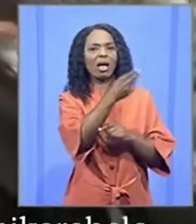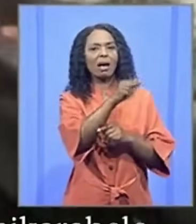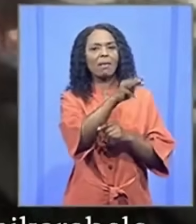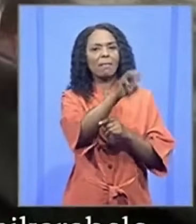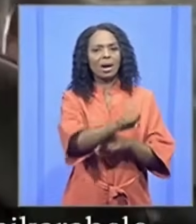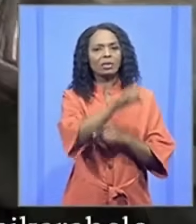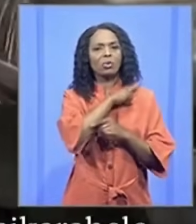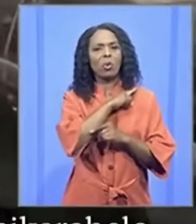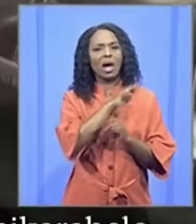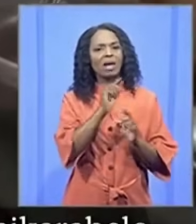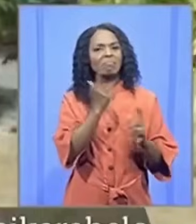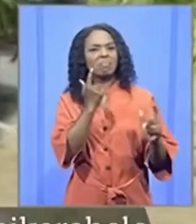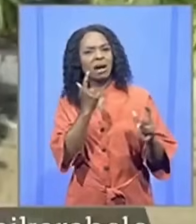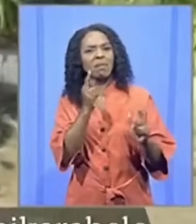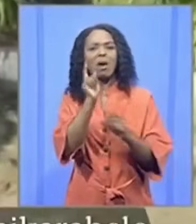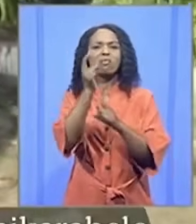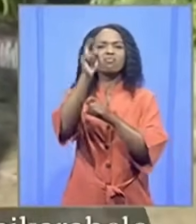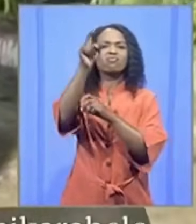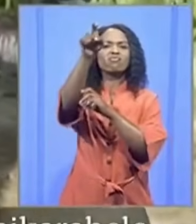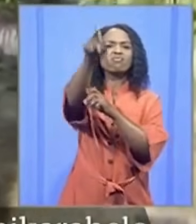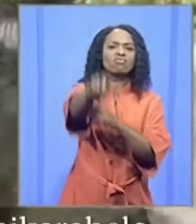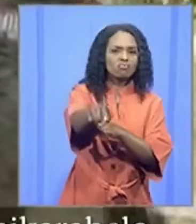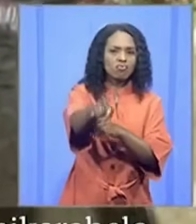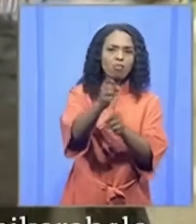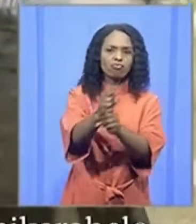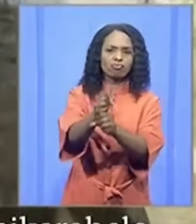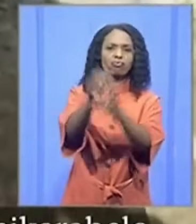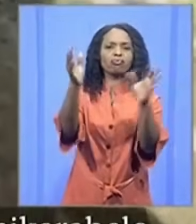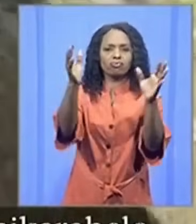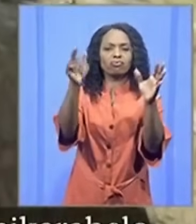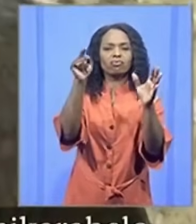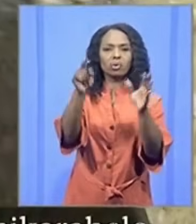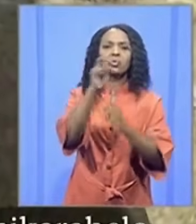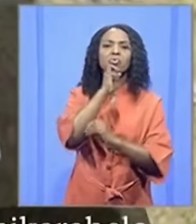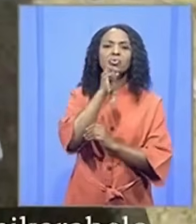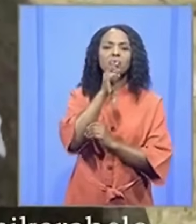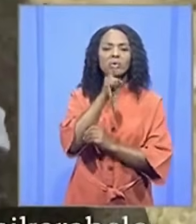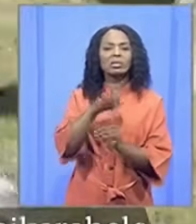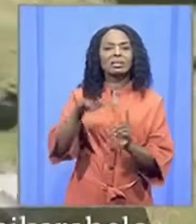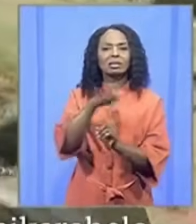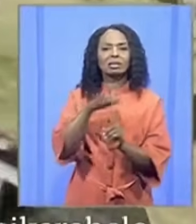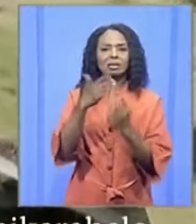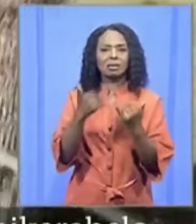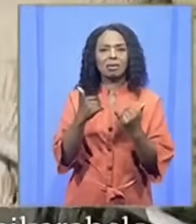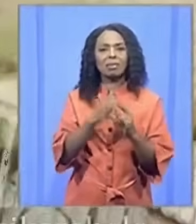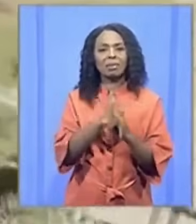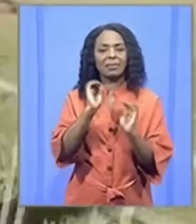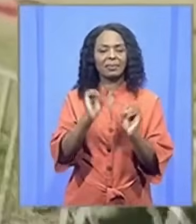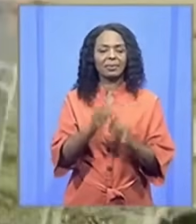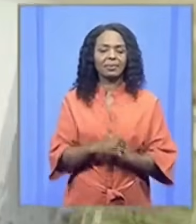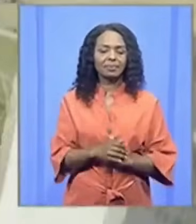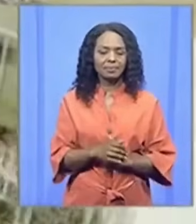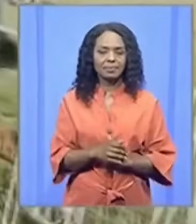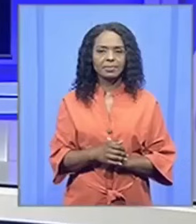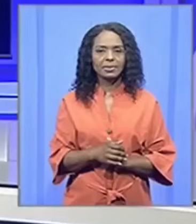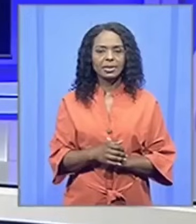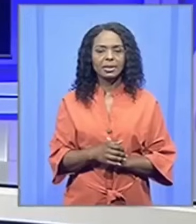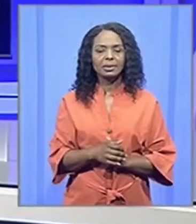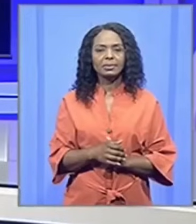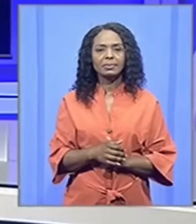romela dibetša tša lefaufaung ka nageng ya bona ya mo tlhaselong yeo e sego ya atlega.